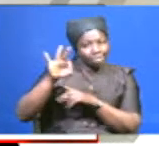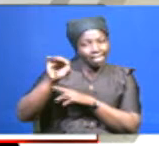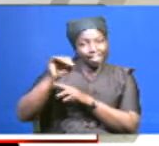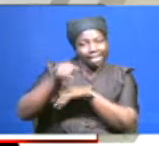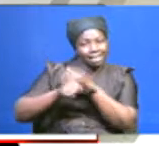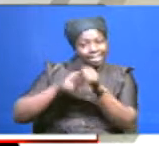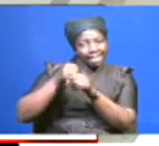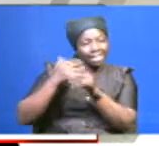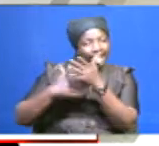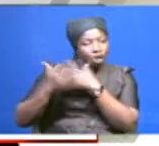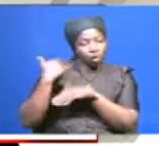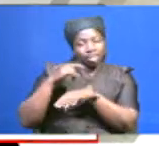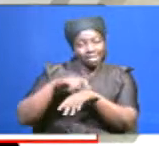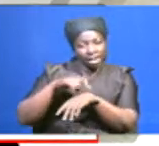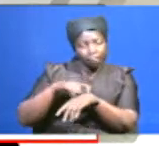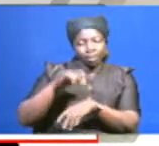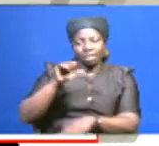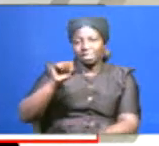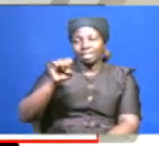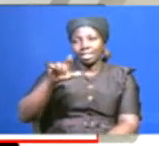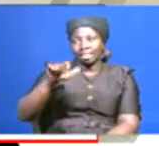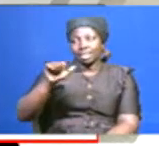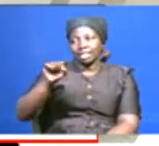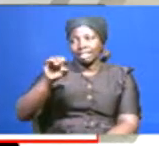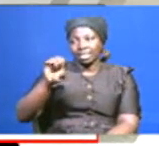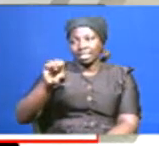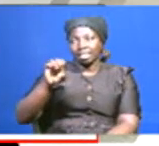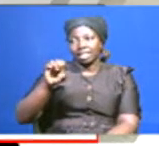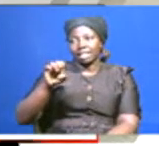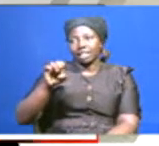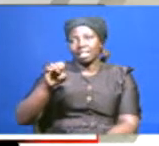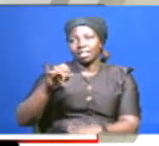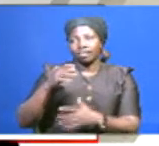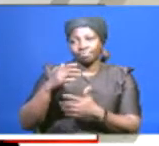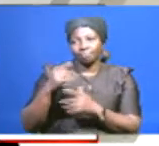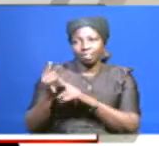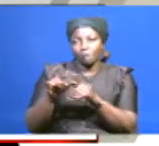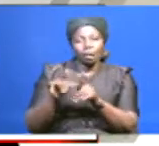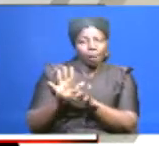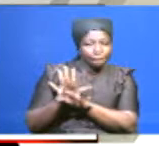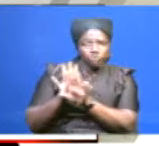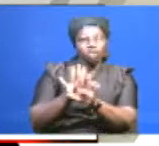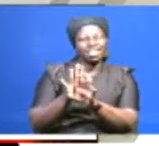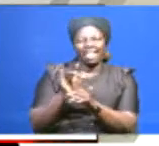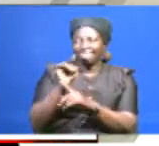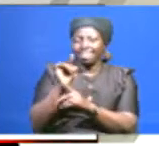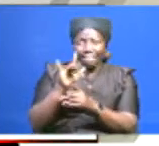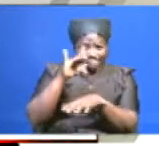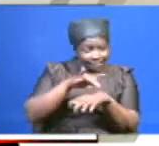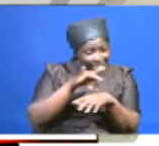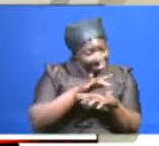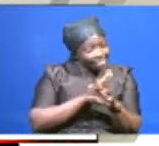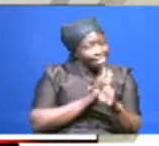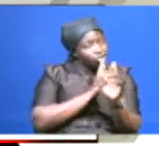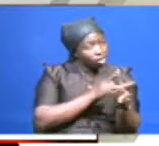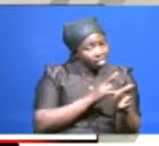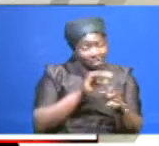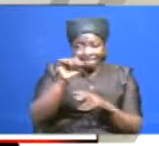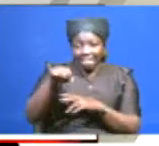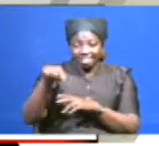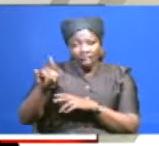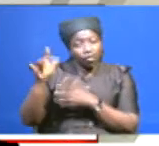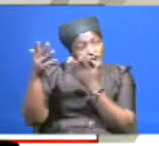got past him, yeah, he went and pushed him. So did that affect the end result? Yes. He lost his silver medal. He